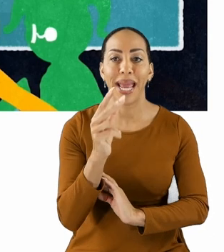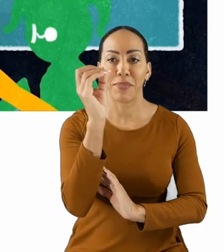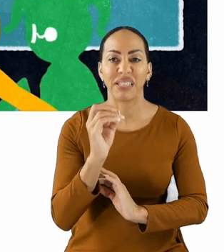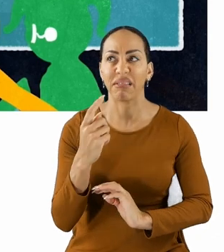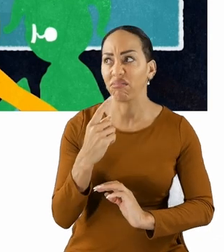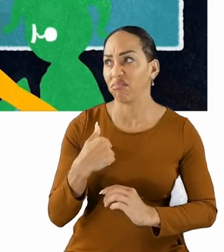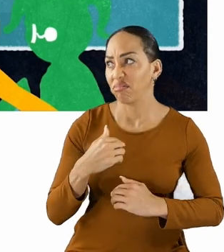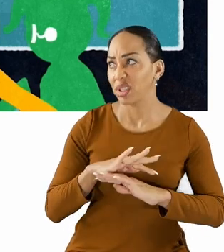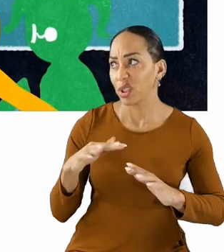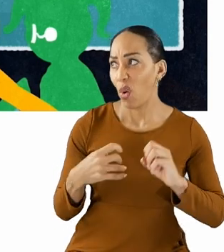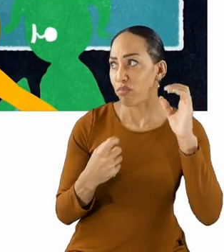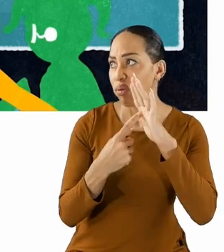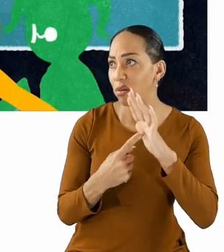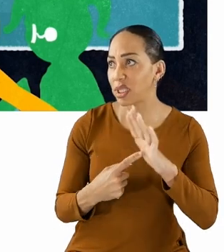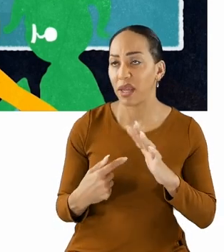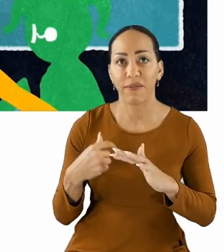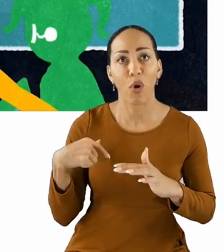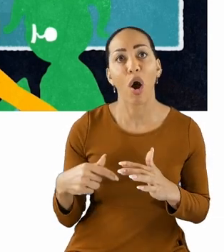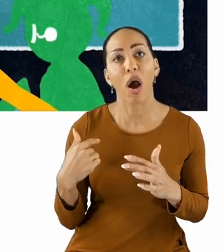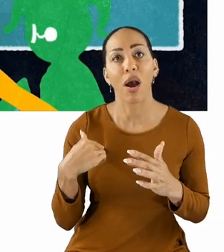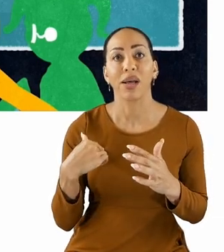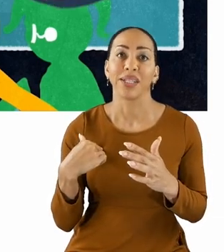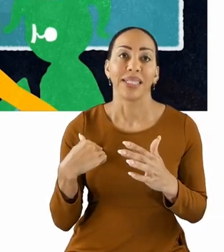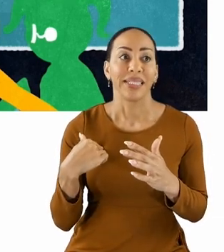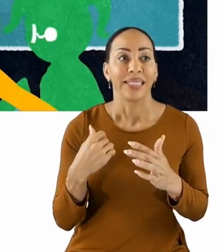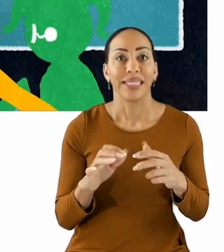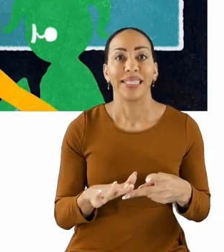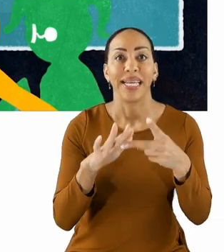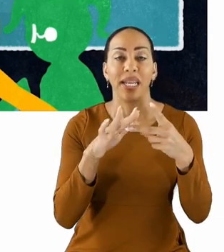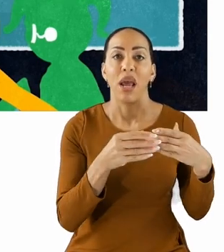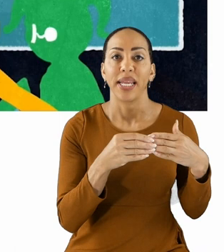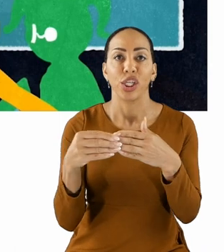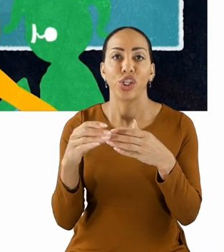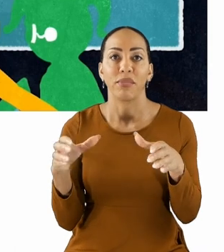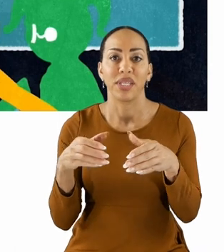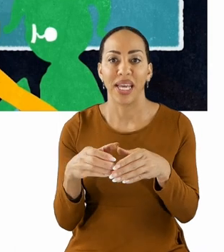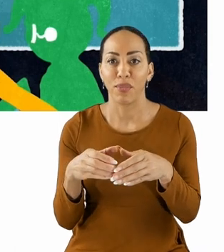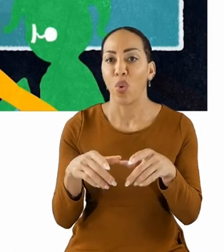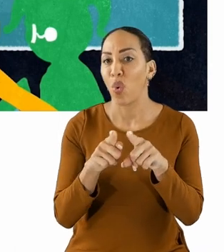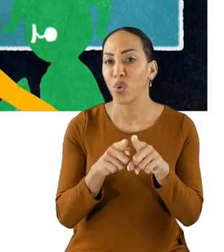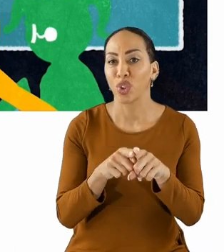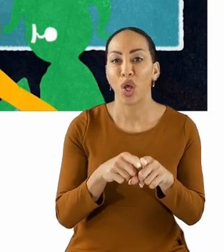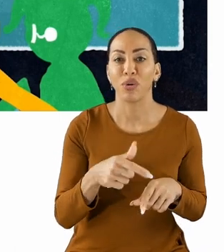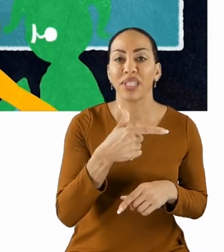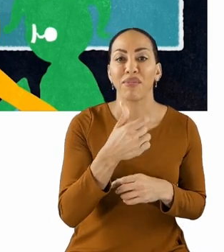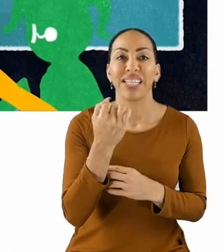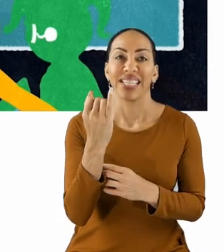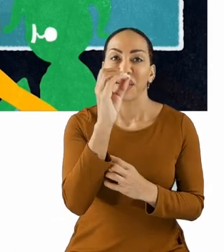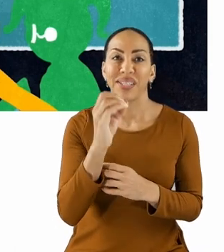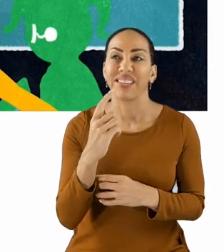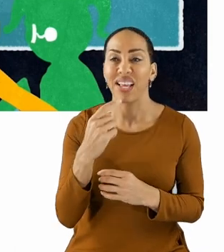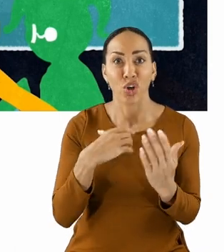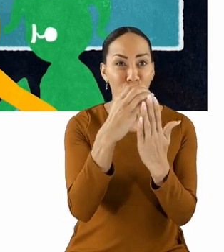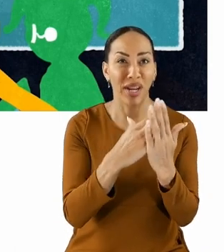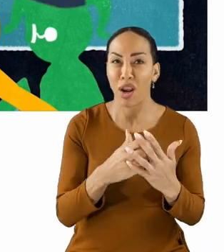it wasn't a priority for their school leadership team, and 76% said they faced time pressure in a crammed